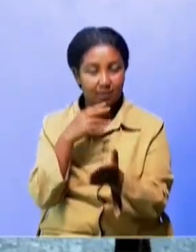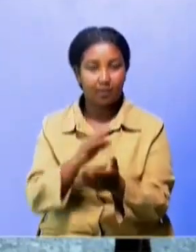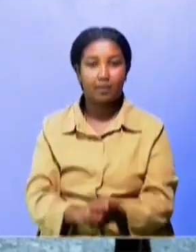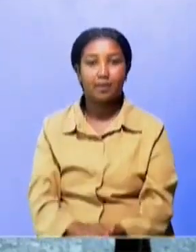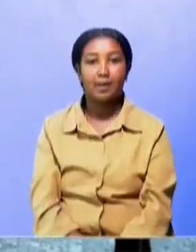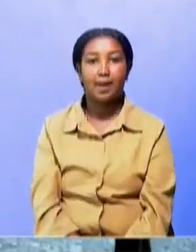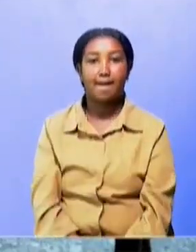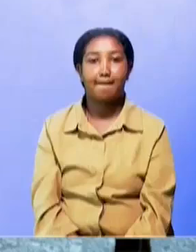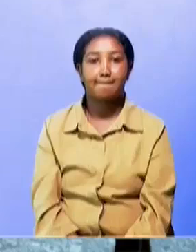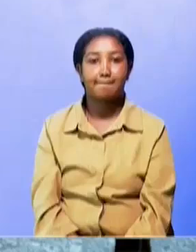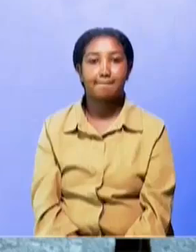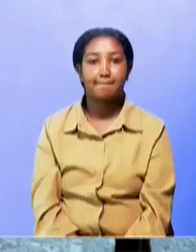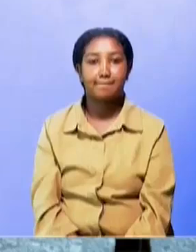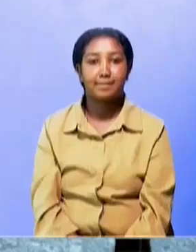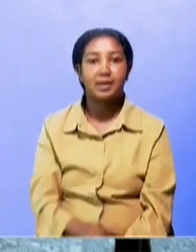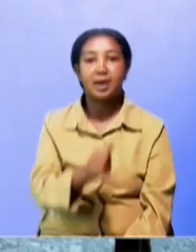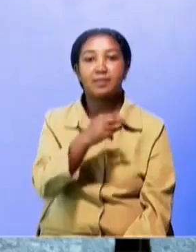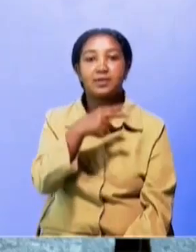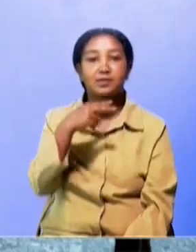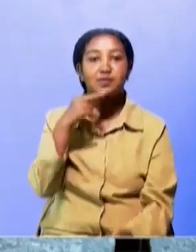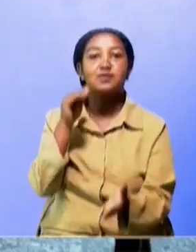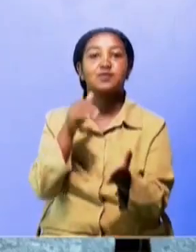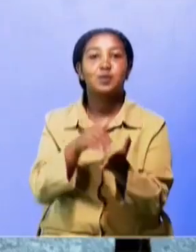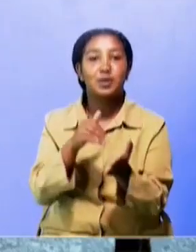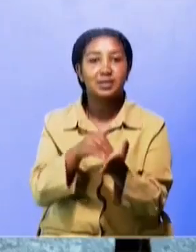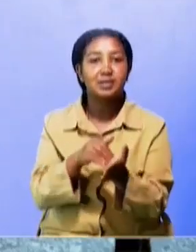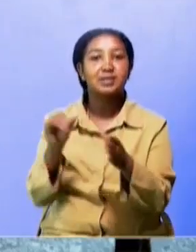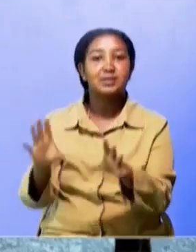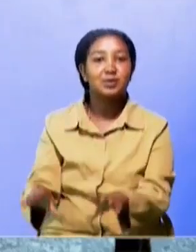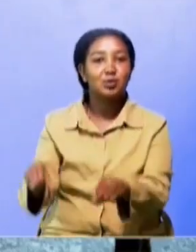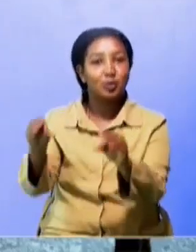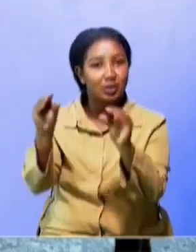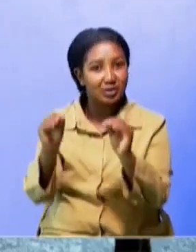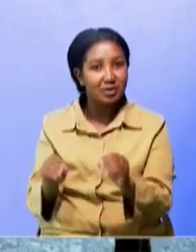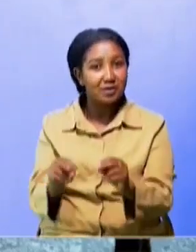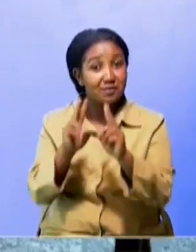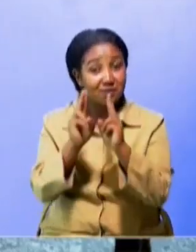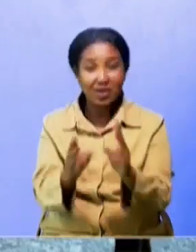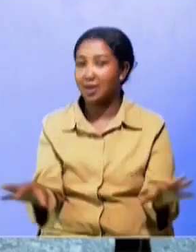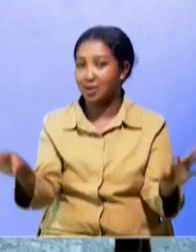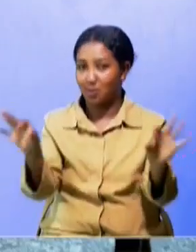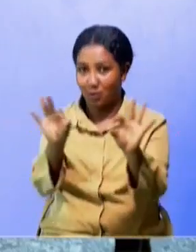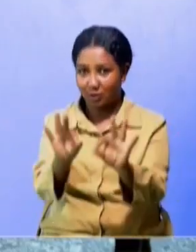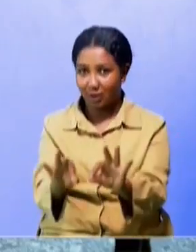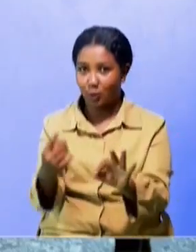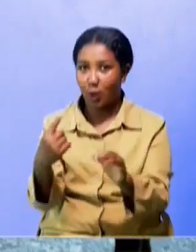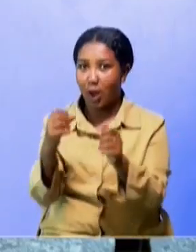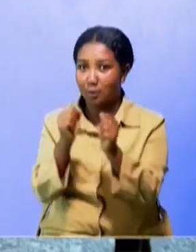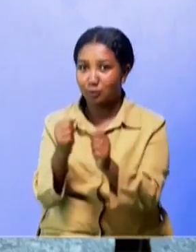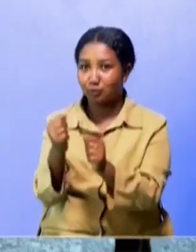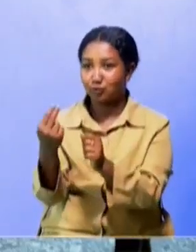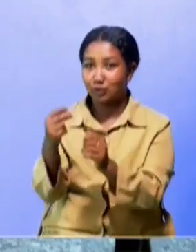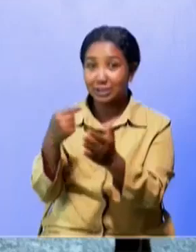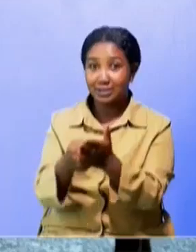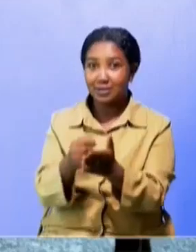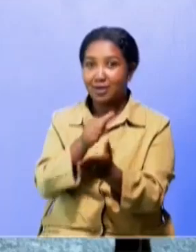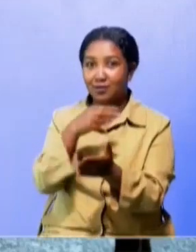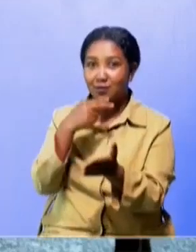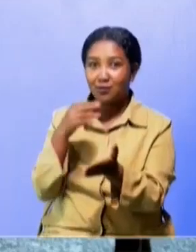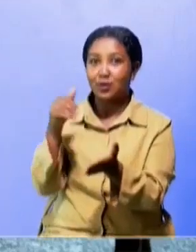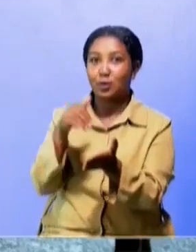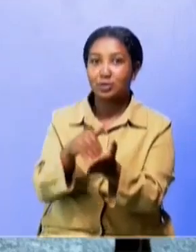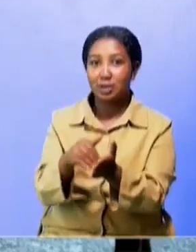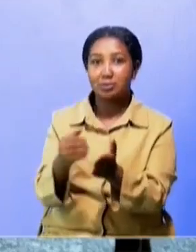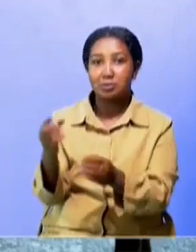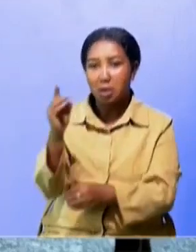study today. Adverbs of frequency, students, they are very important. We are able to use these adverbs of frequency